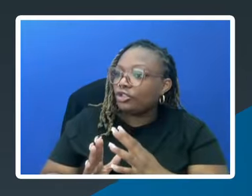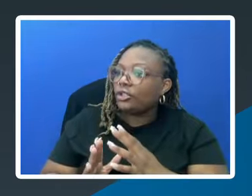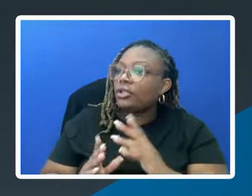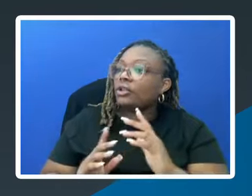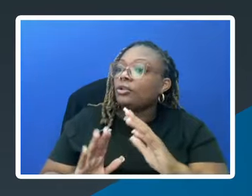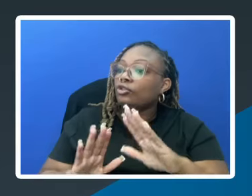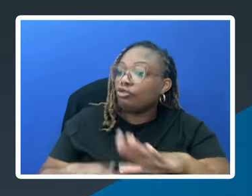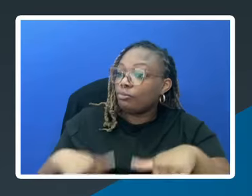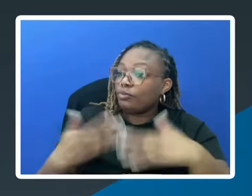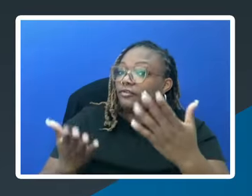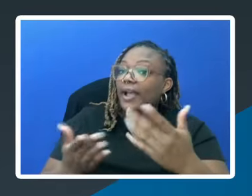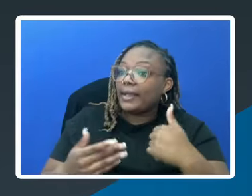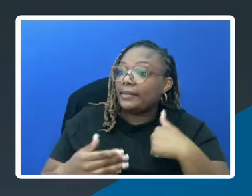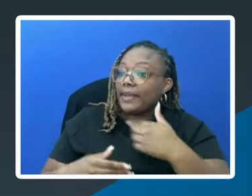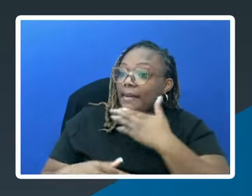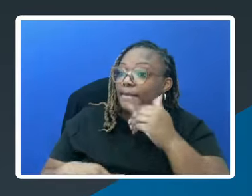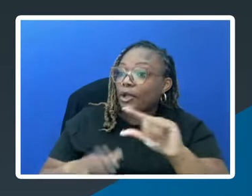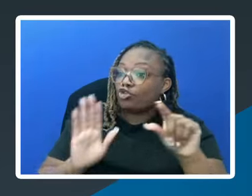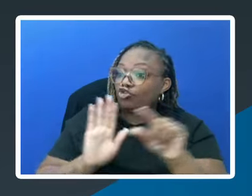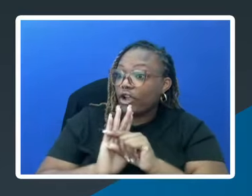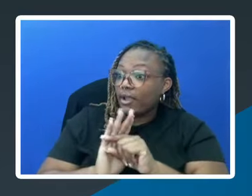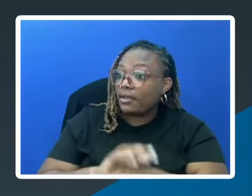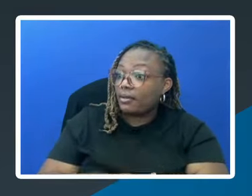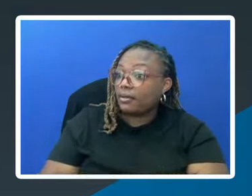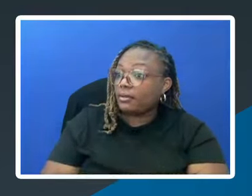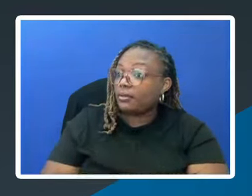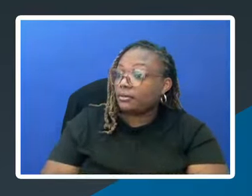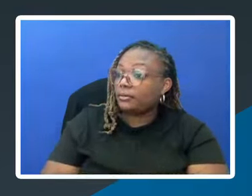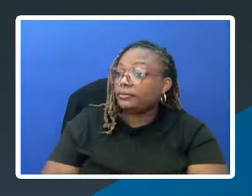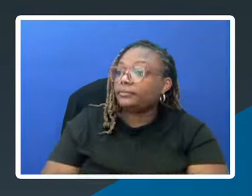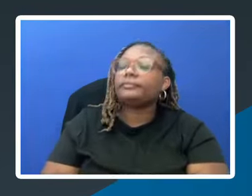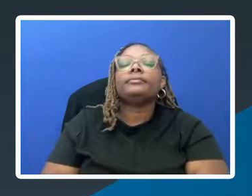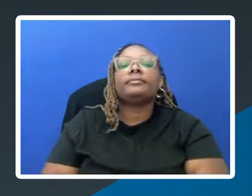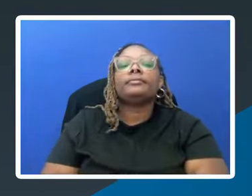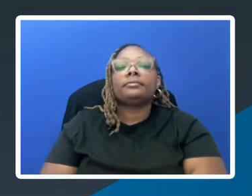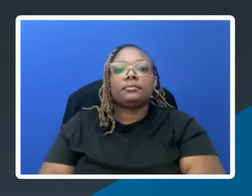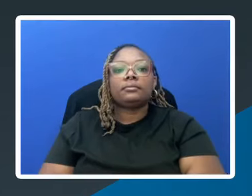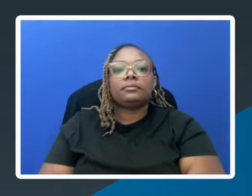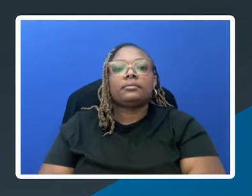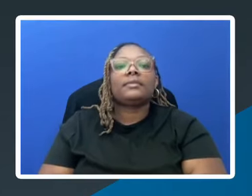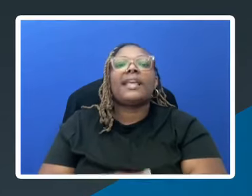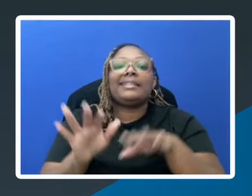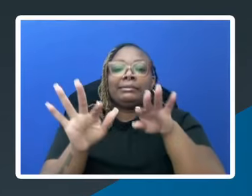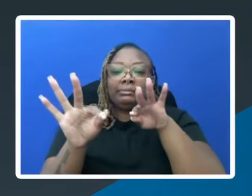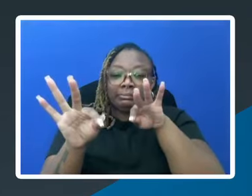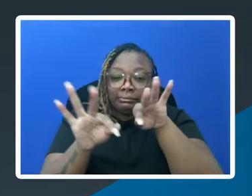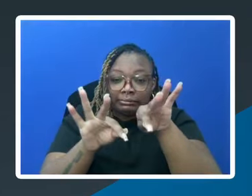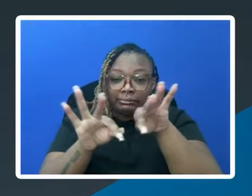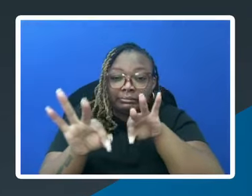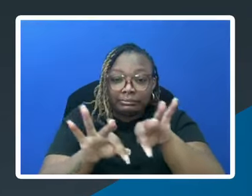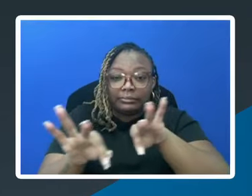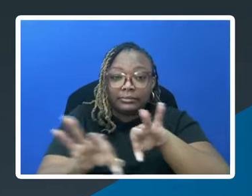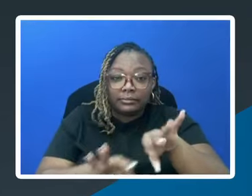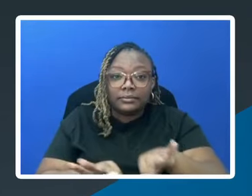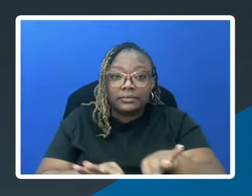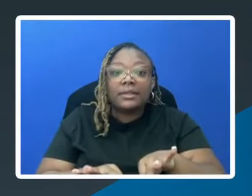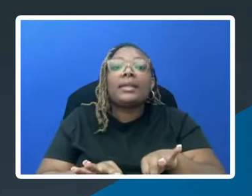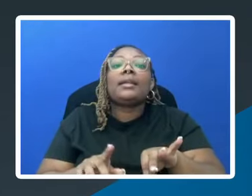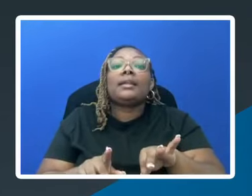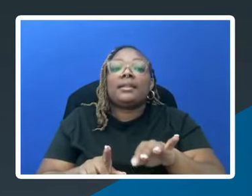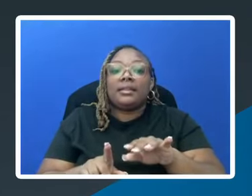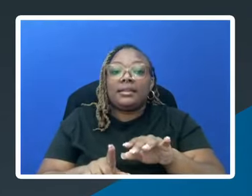better grade. Okay. And so it's going to step me through this whole series that I've given it. So here